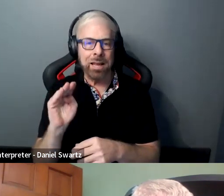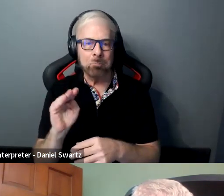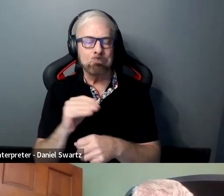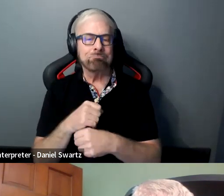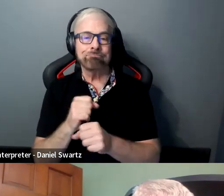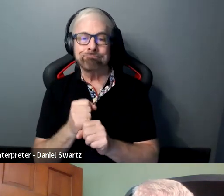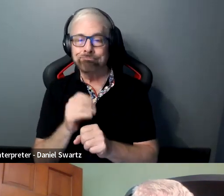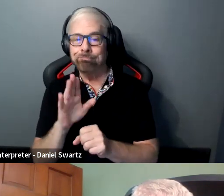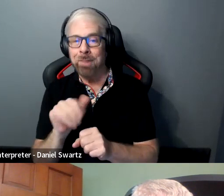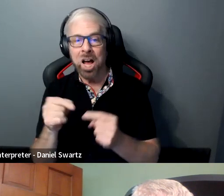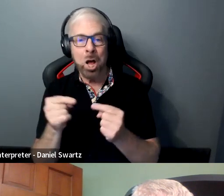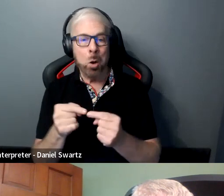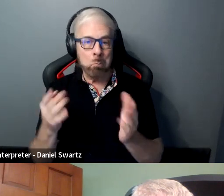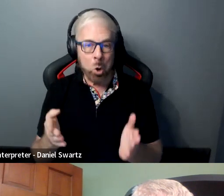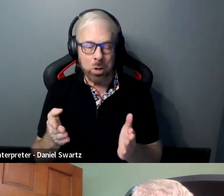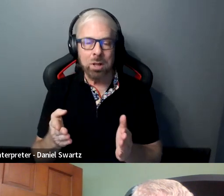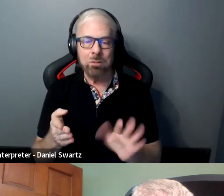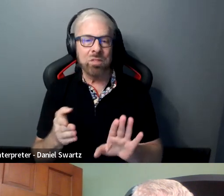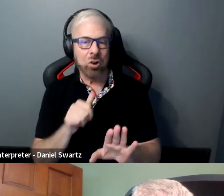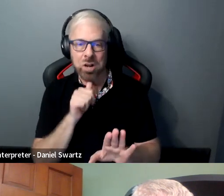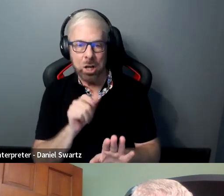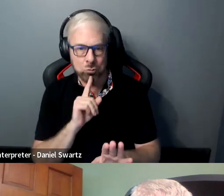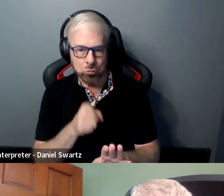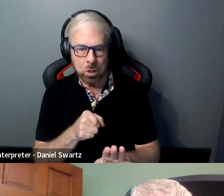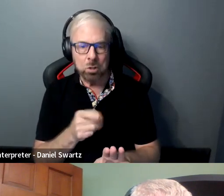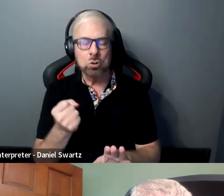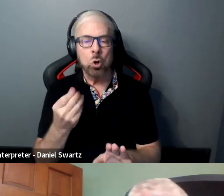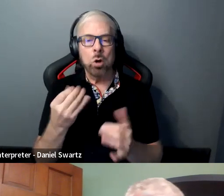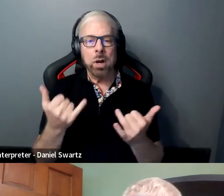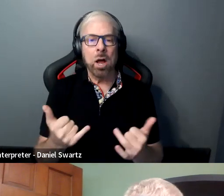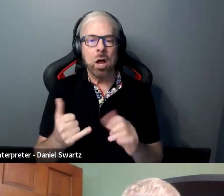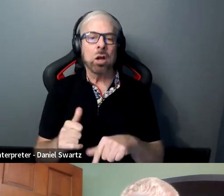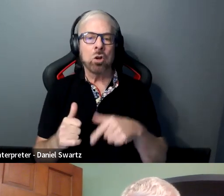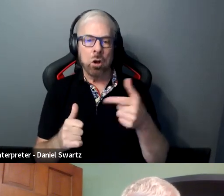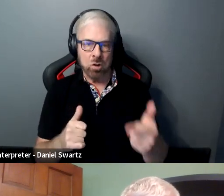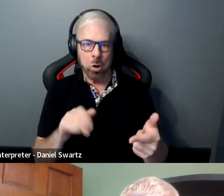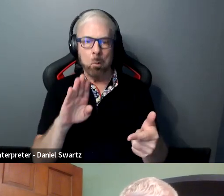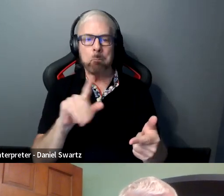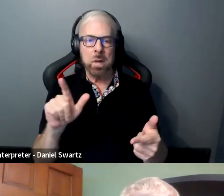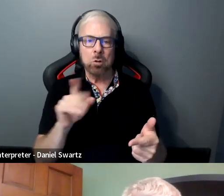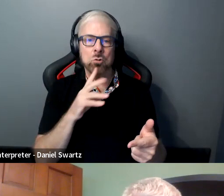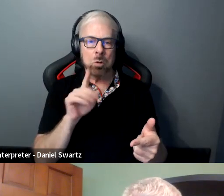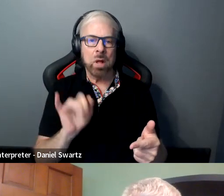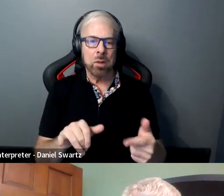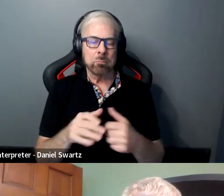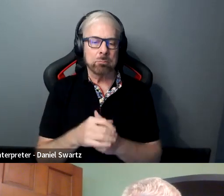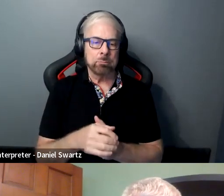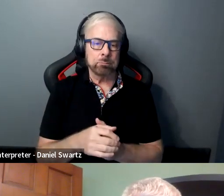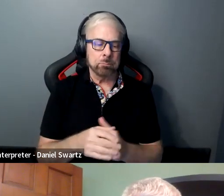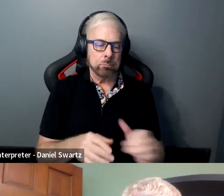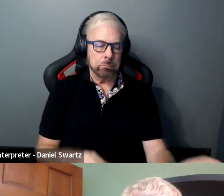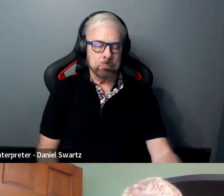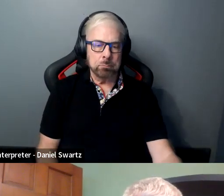by opponents that simply aren't true. And so now I'm going to turn it over to Bill to talk about that.